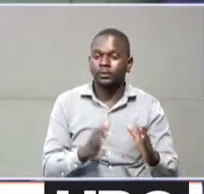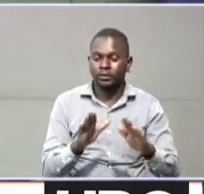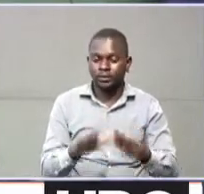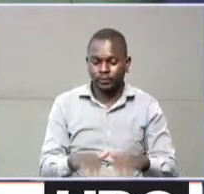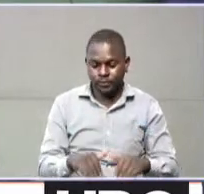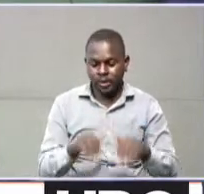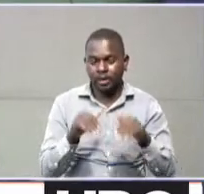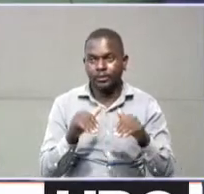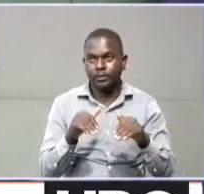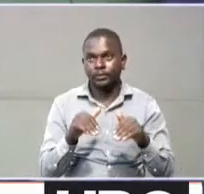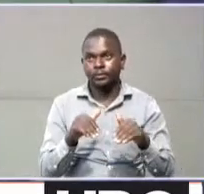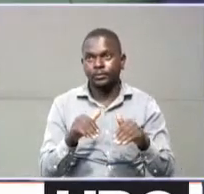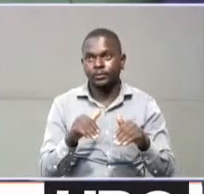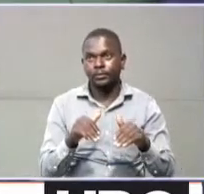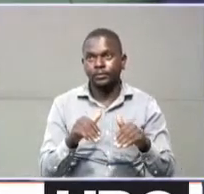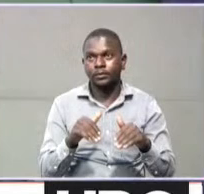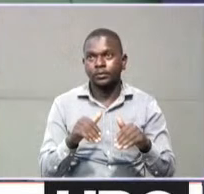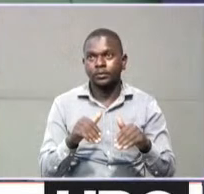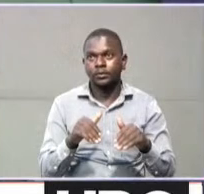parliament